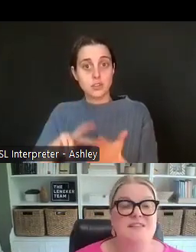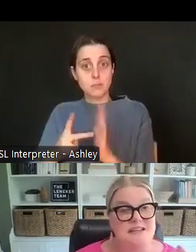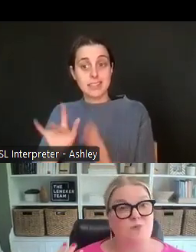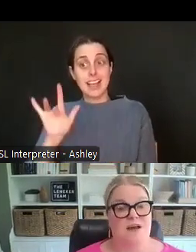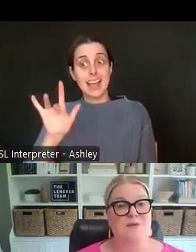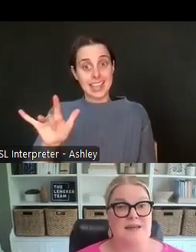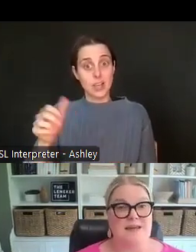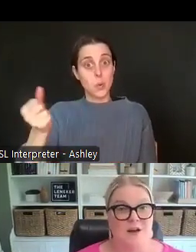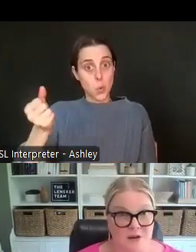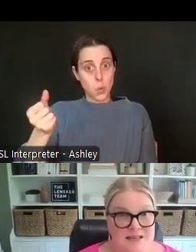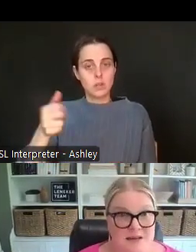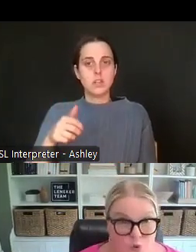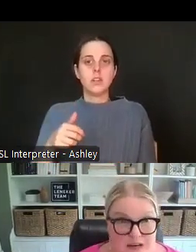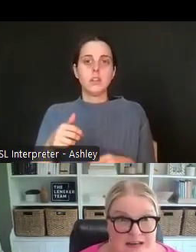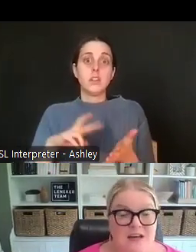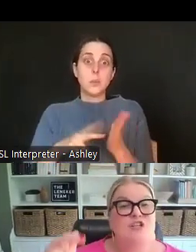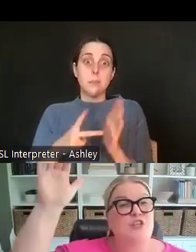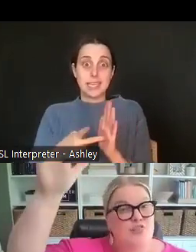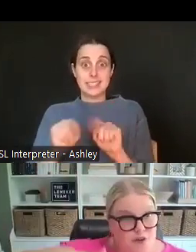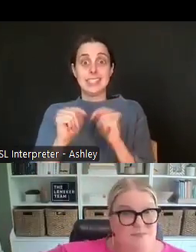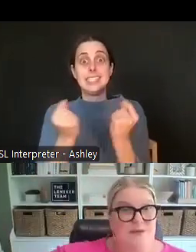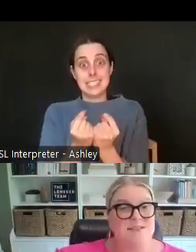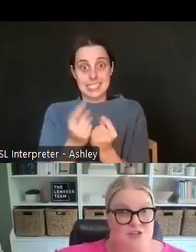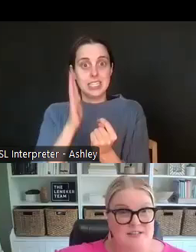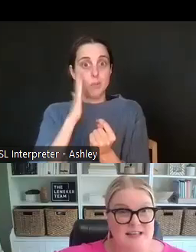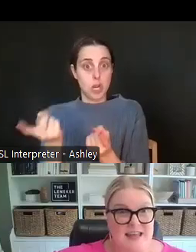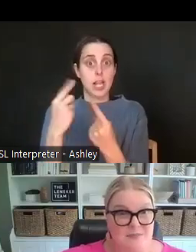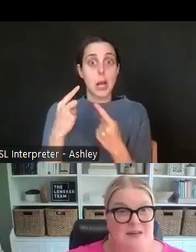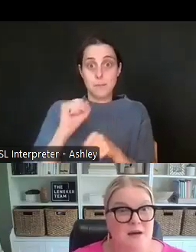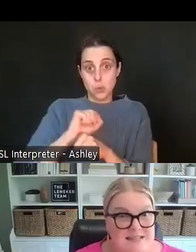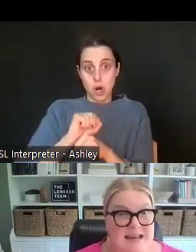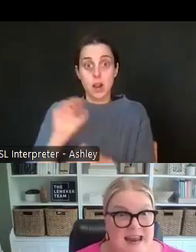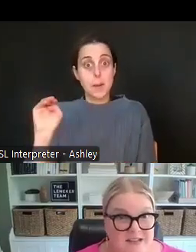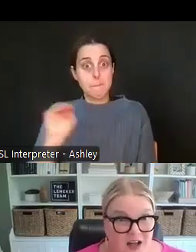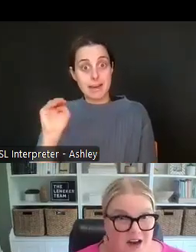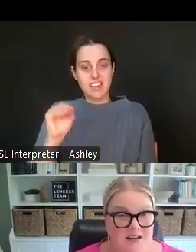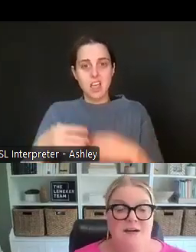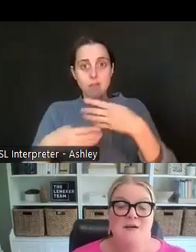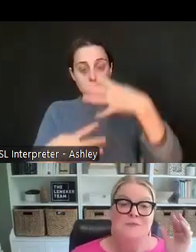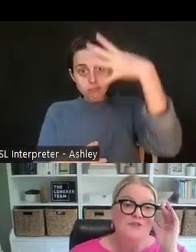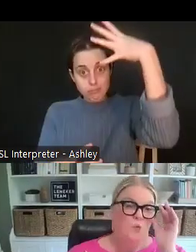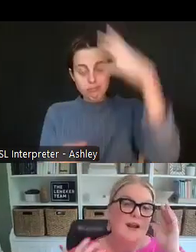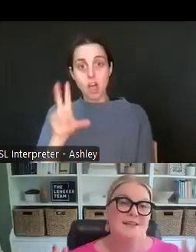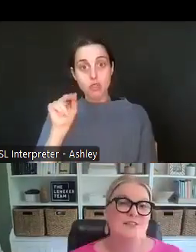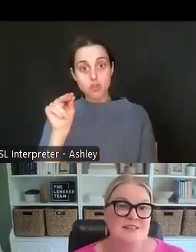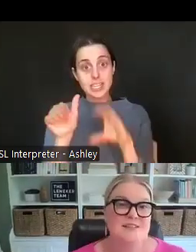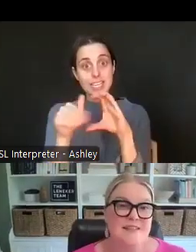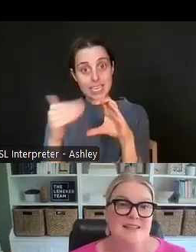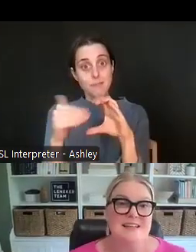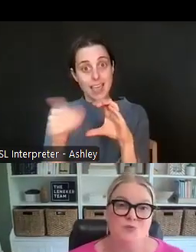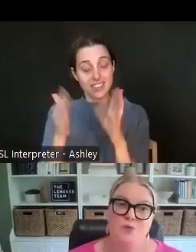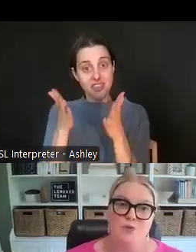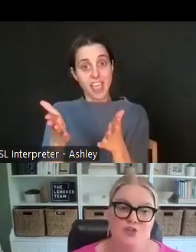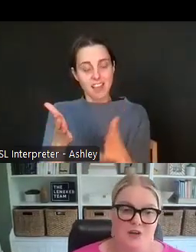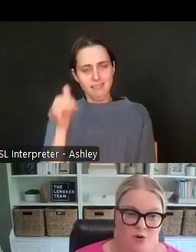now the team would come in on Monday morning to 30 messages that came in Monday at 8 o'clock. So what I suggested in